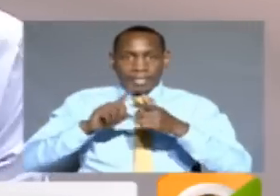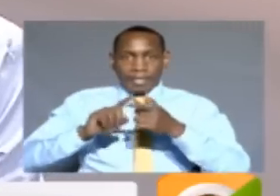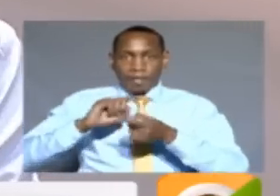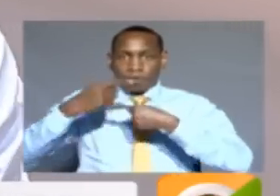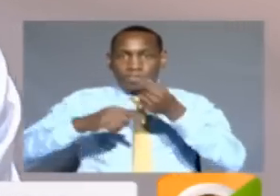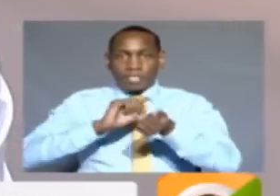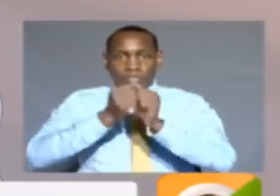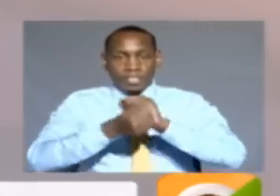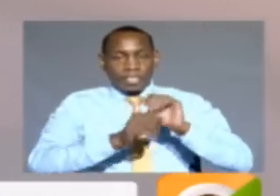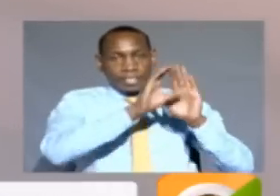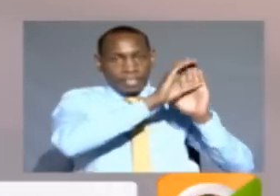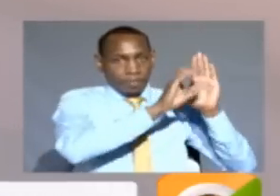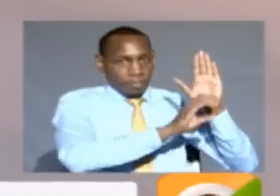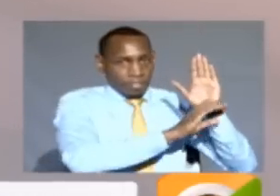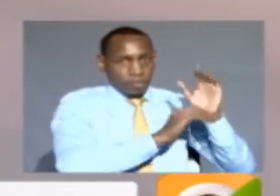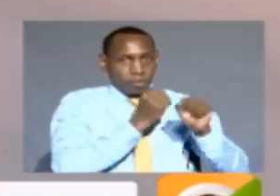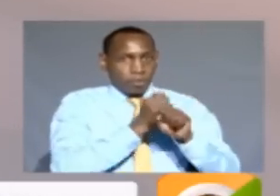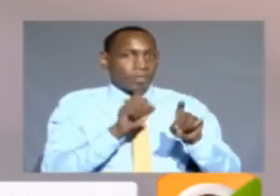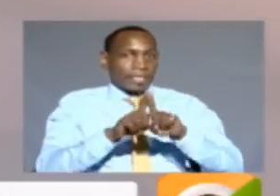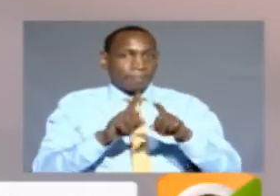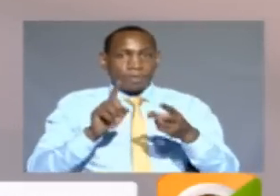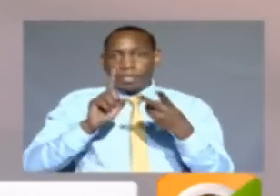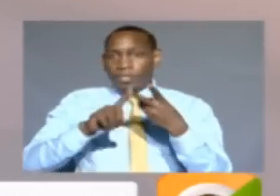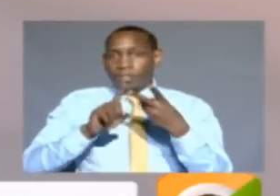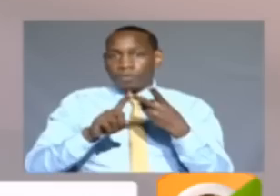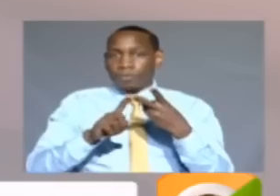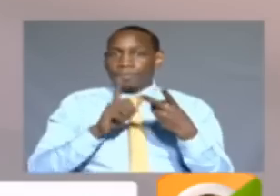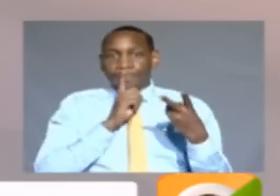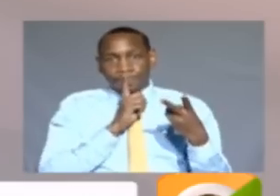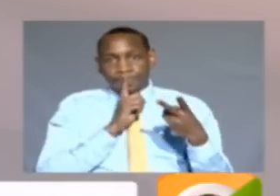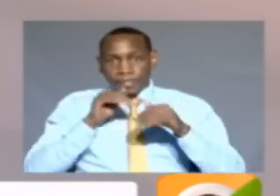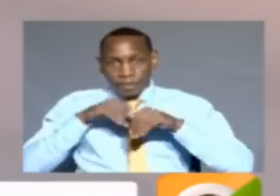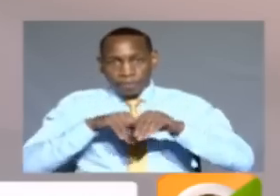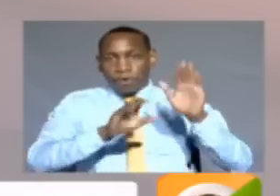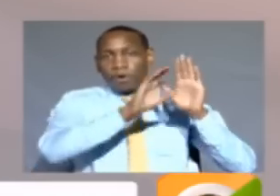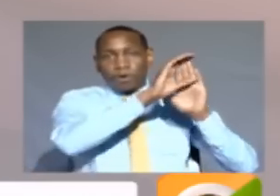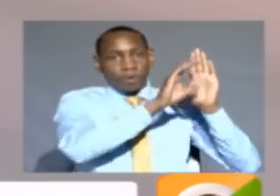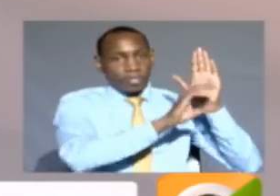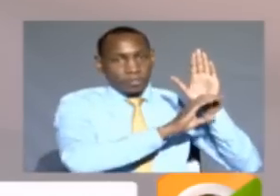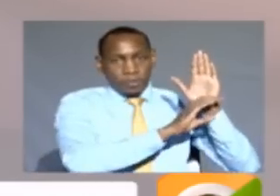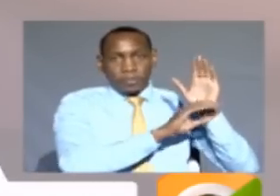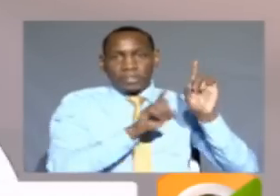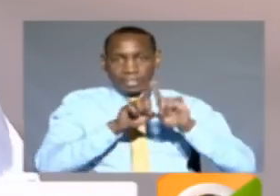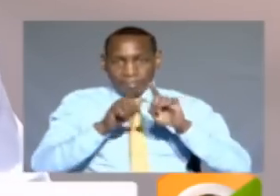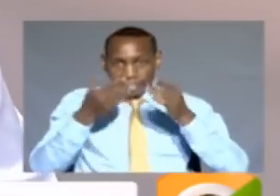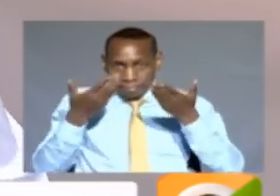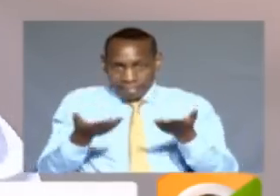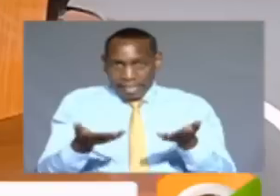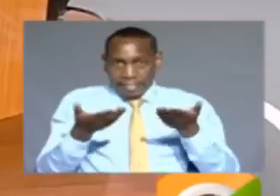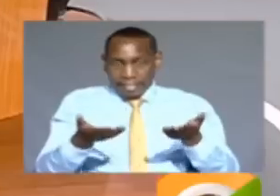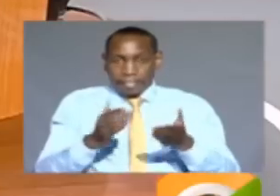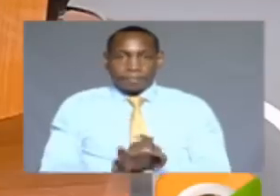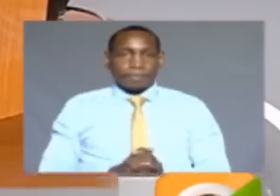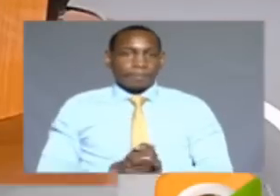amend our Constitution to do that, or we just shut up and follow the Constitution the way it is. And before